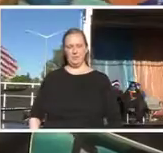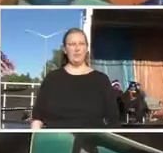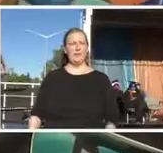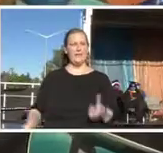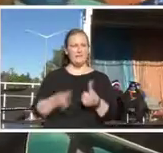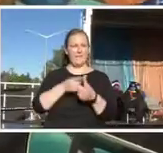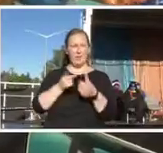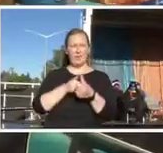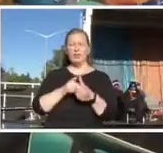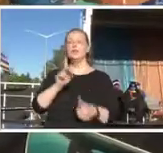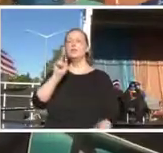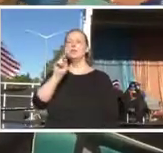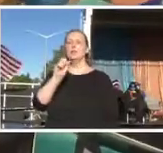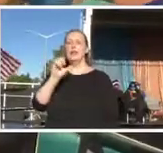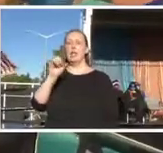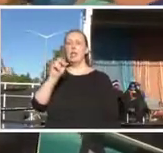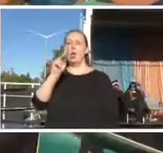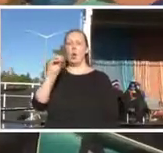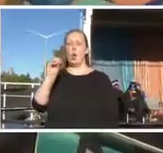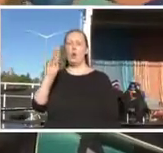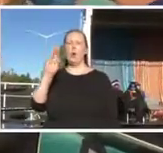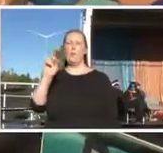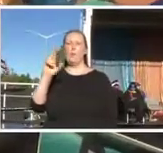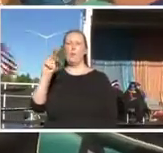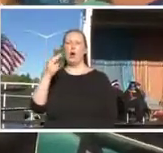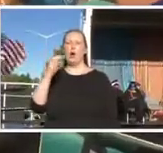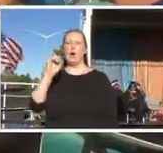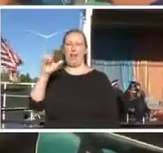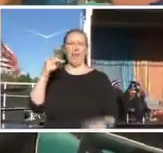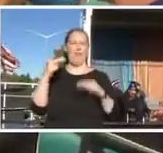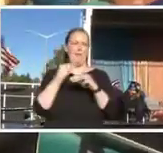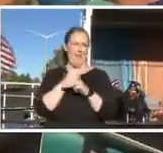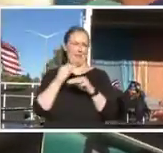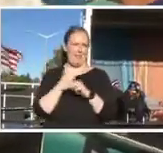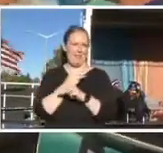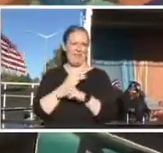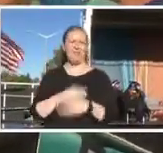First is Kayoko Barnhill in mathematics.